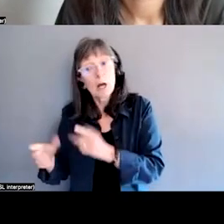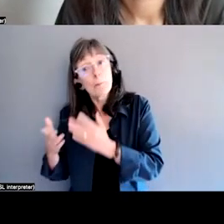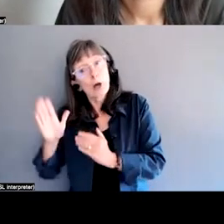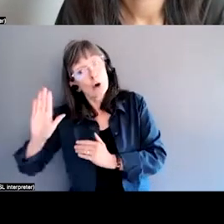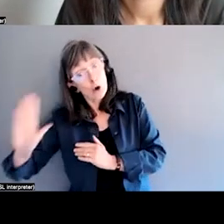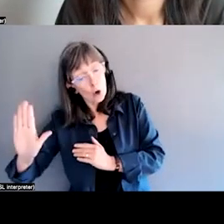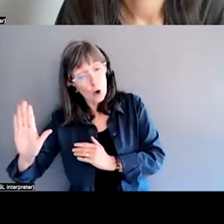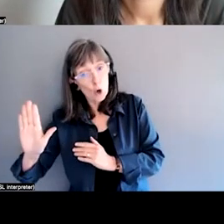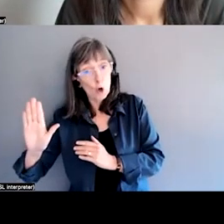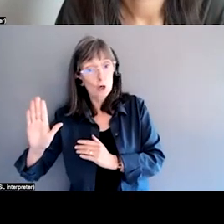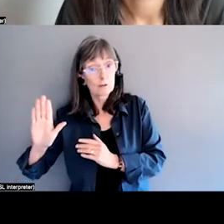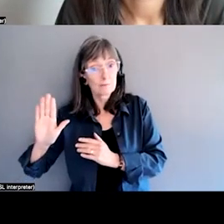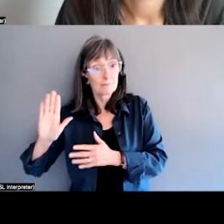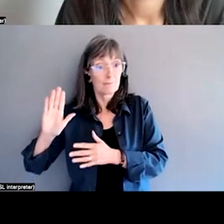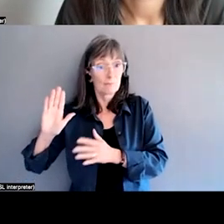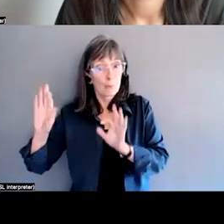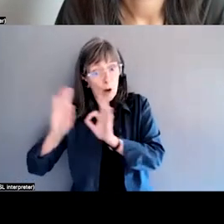important part of the book is and whatever,